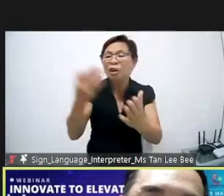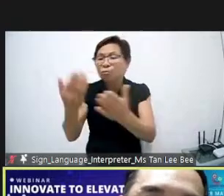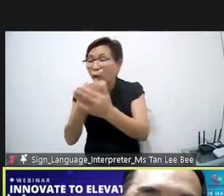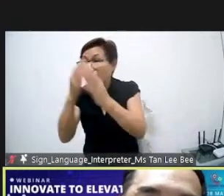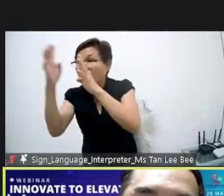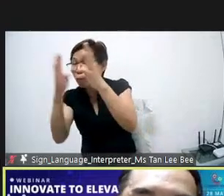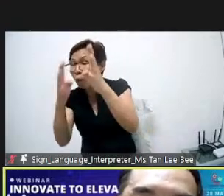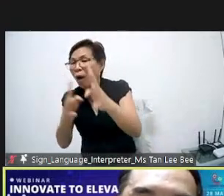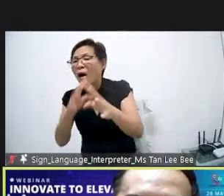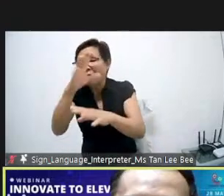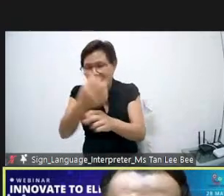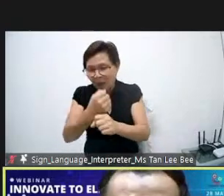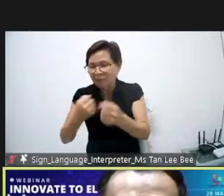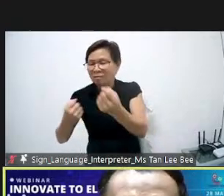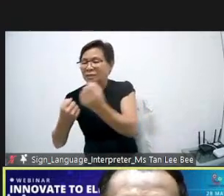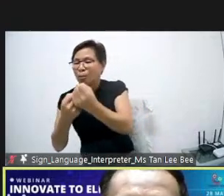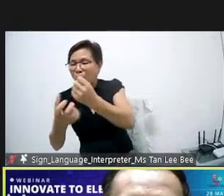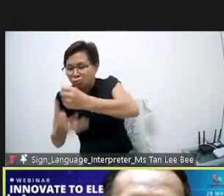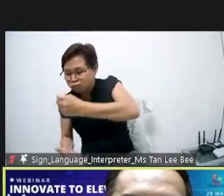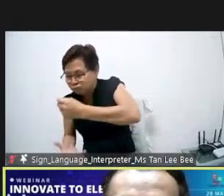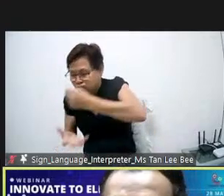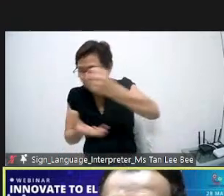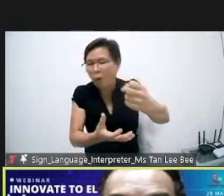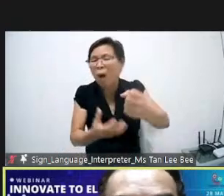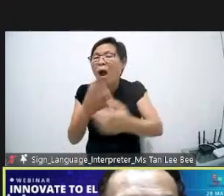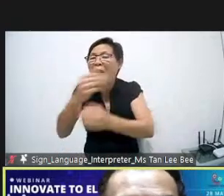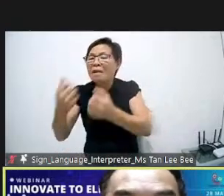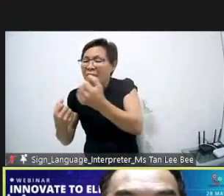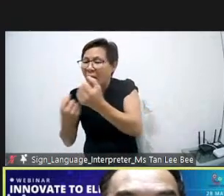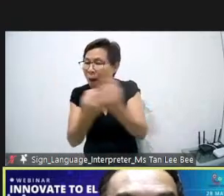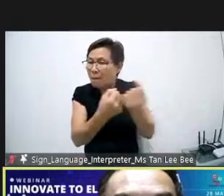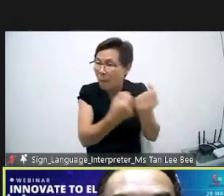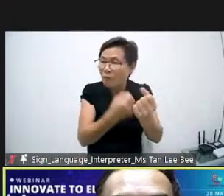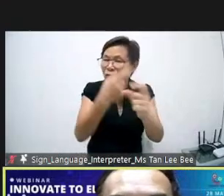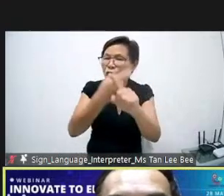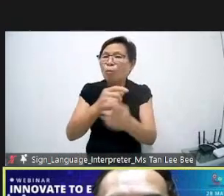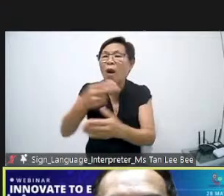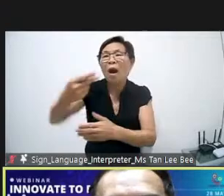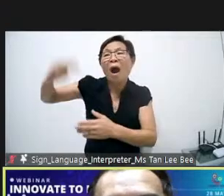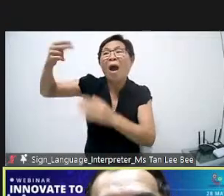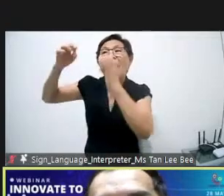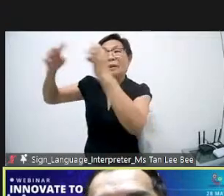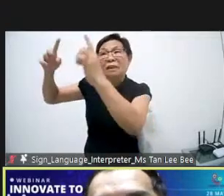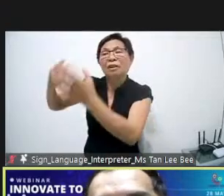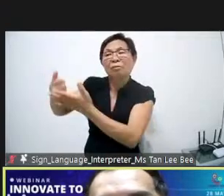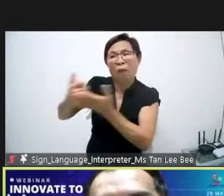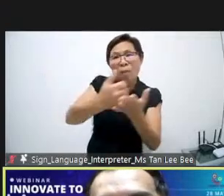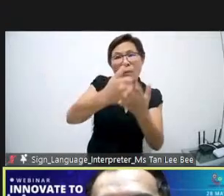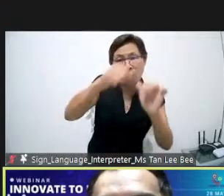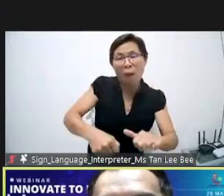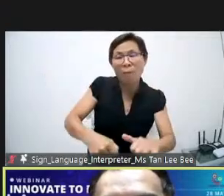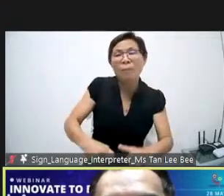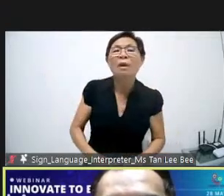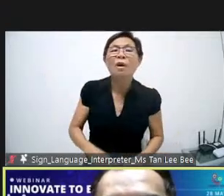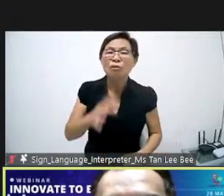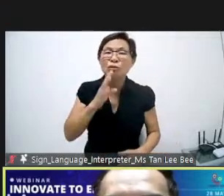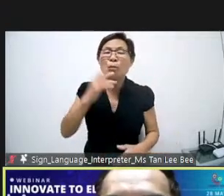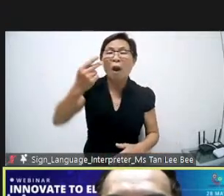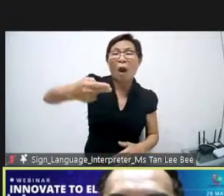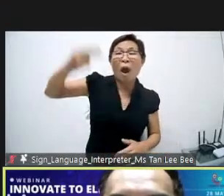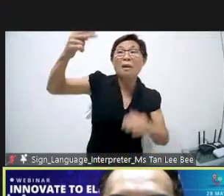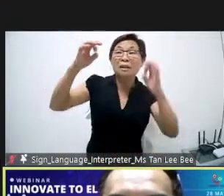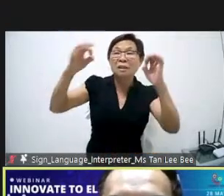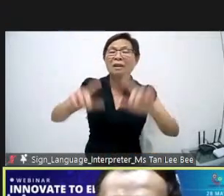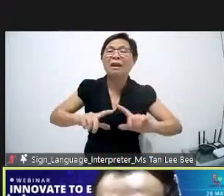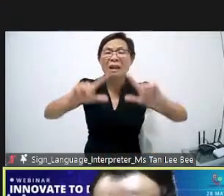get support and assist from higher education. Okay, of course, when we talk about higher education for schools that located